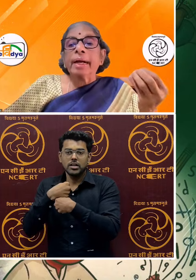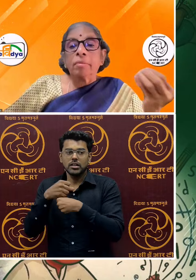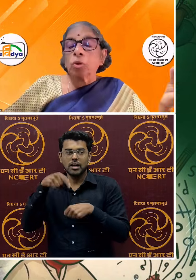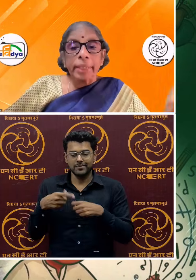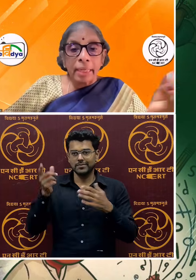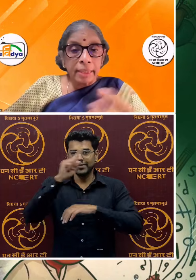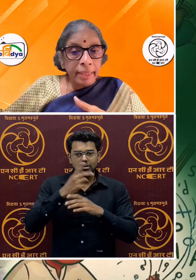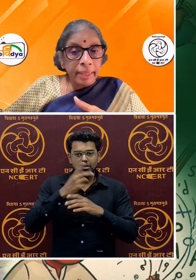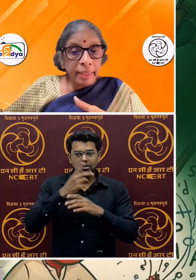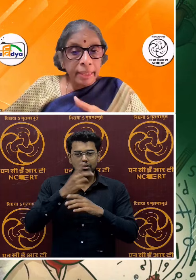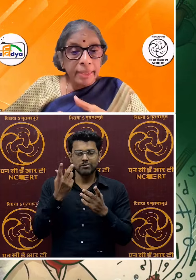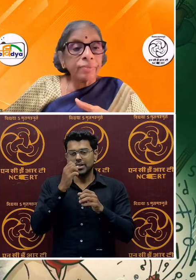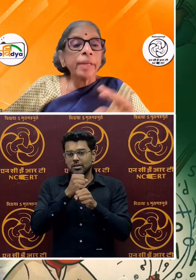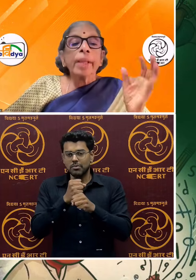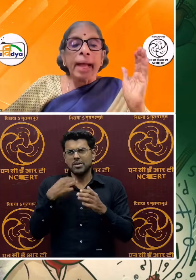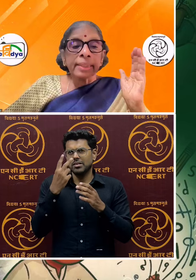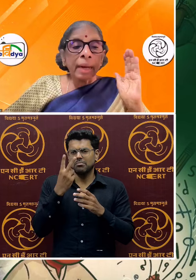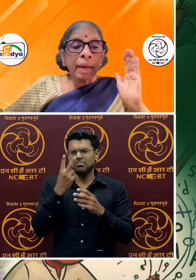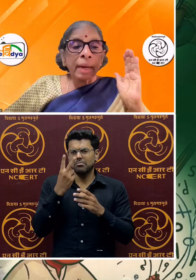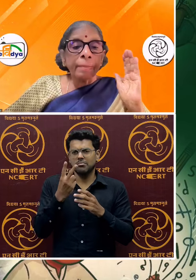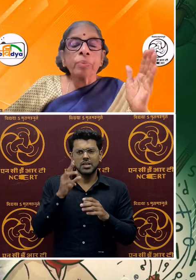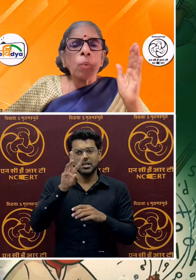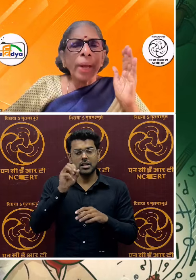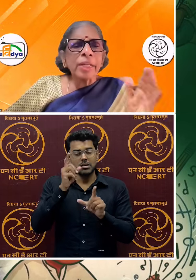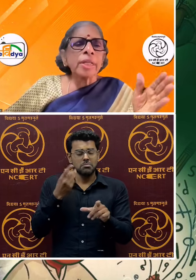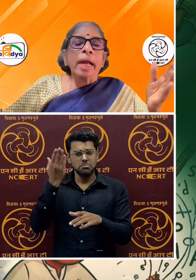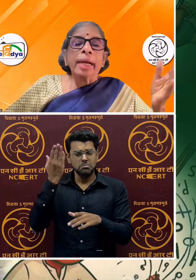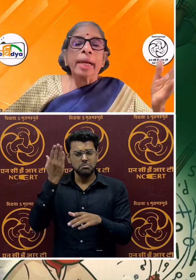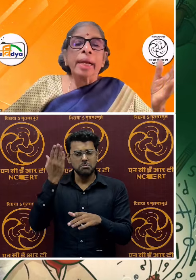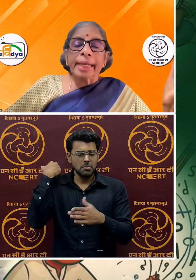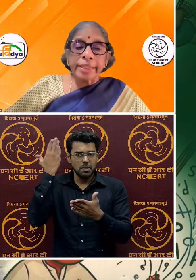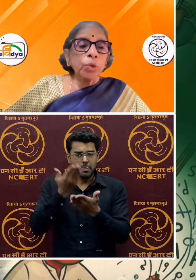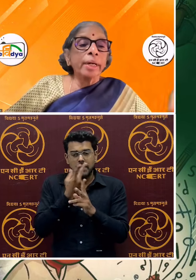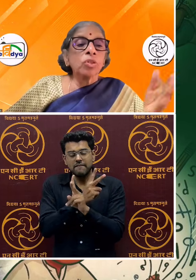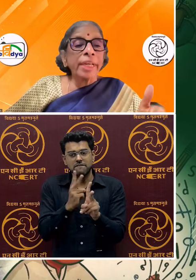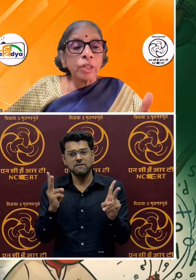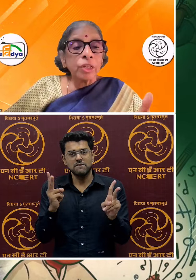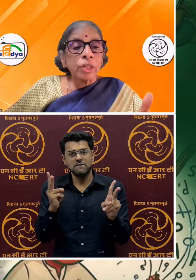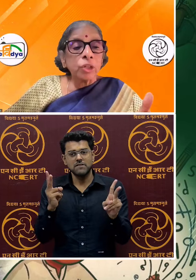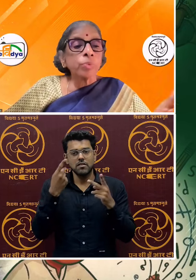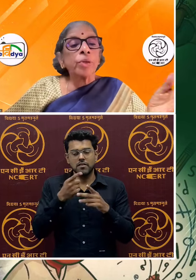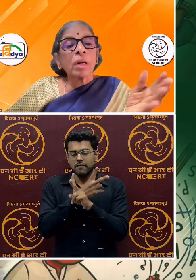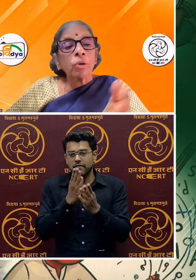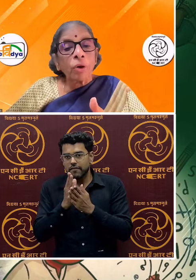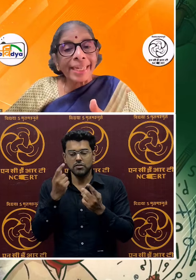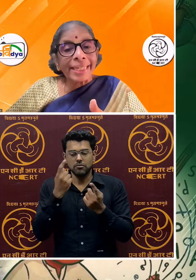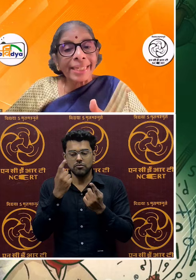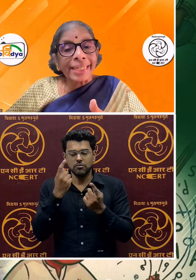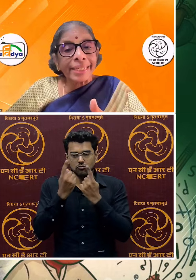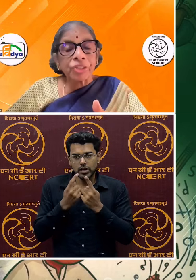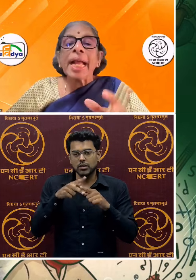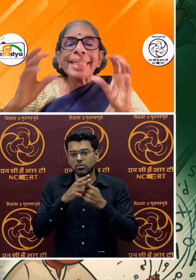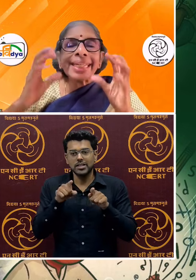Today, the government, over the last 30 years, I have seen, has come up with various, yesterday you heard about screening tools. When you talk about